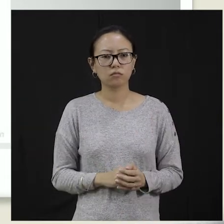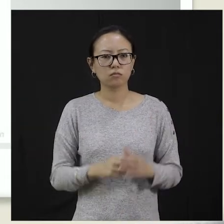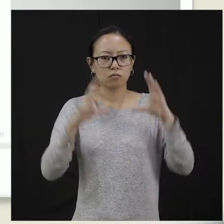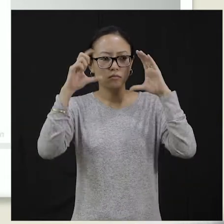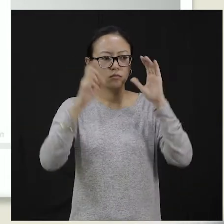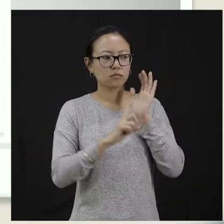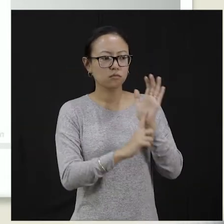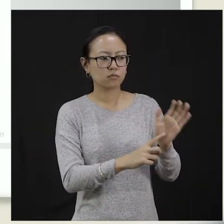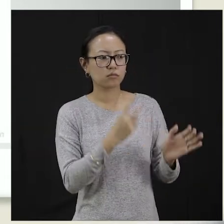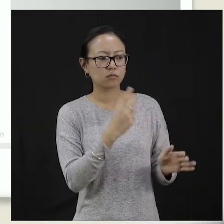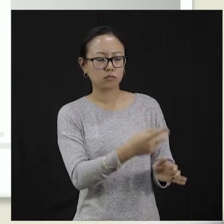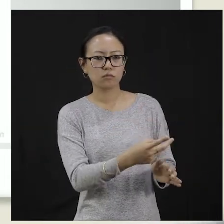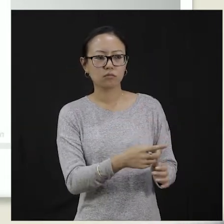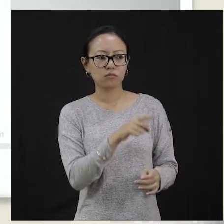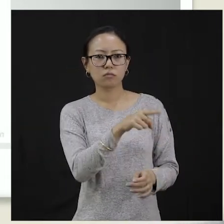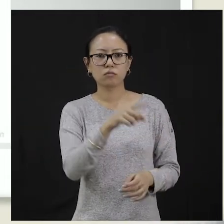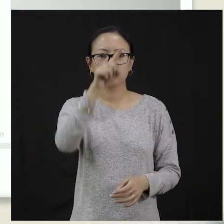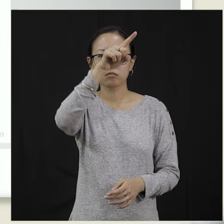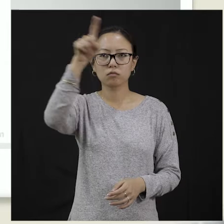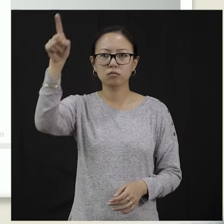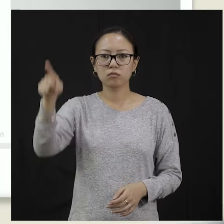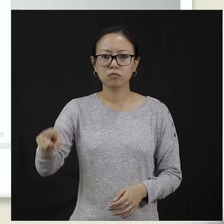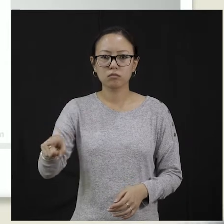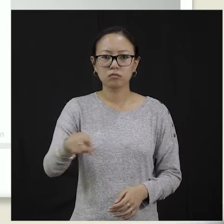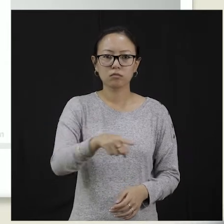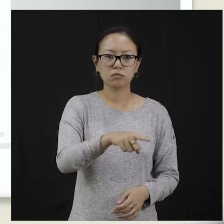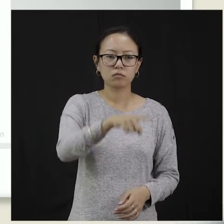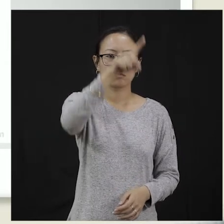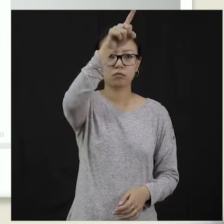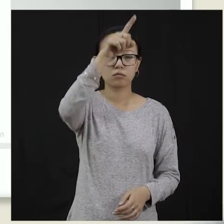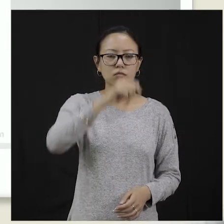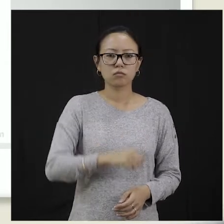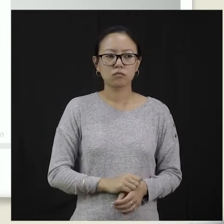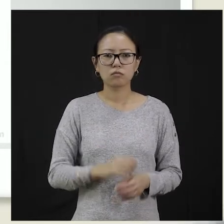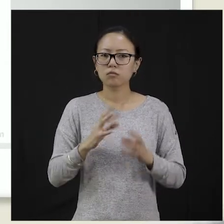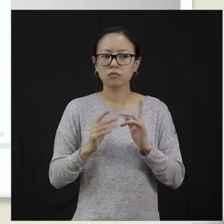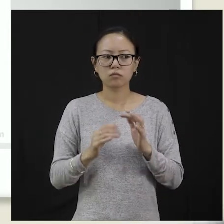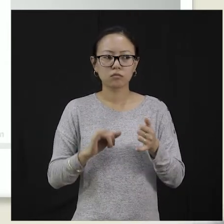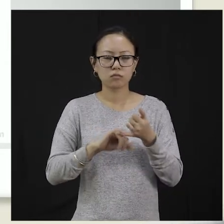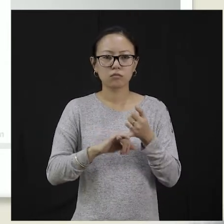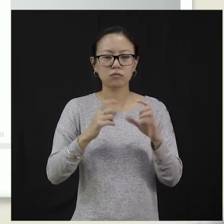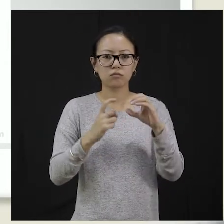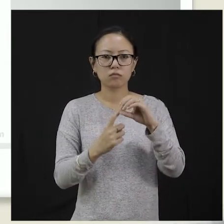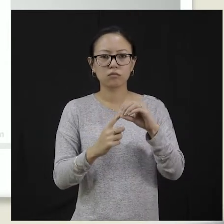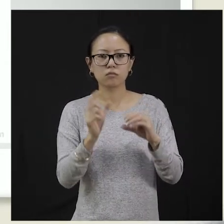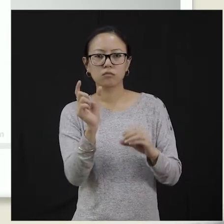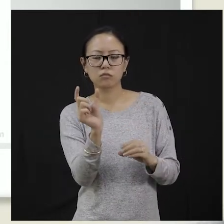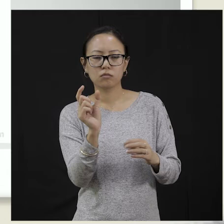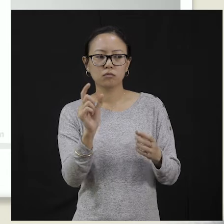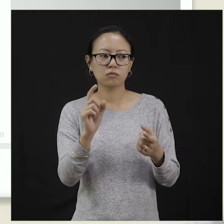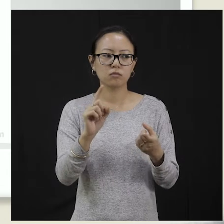Q U A R E, square. Yes, Q